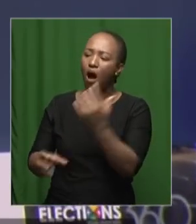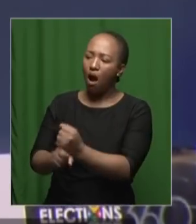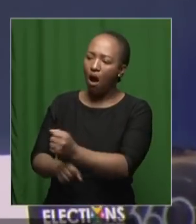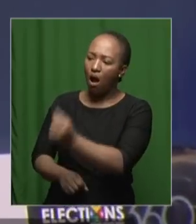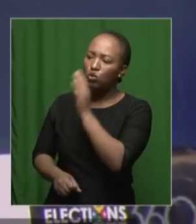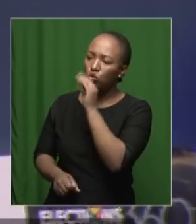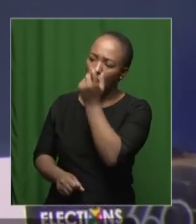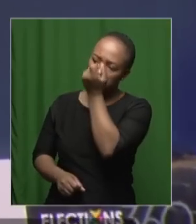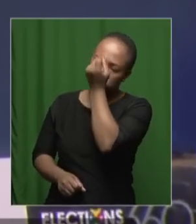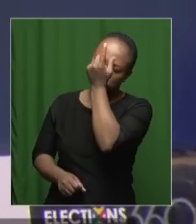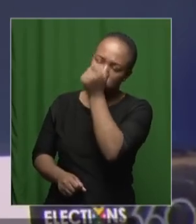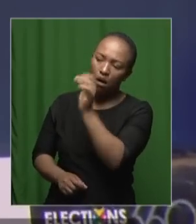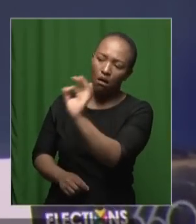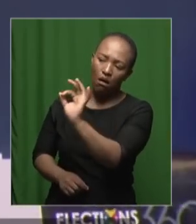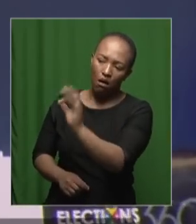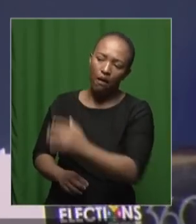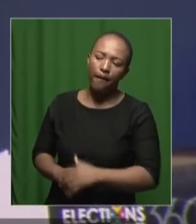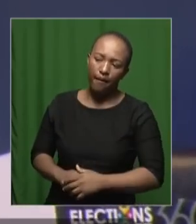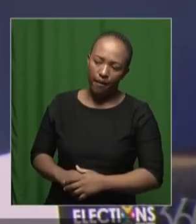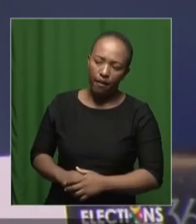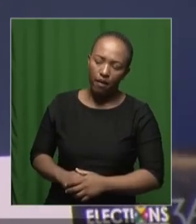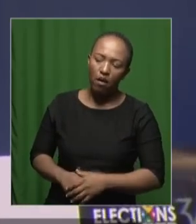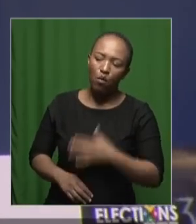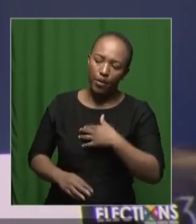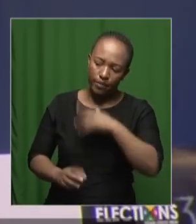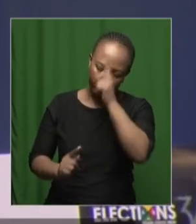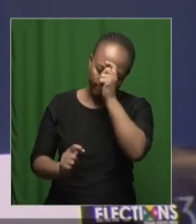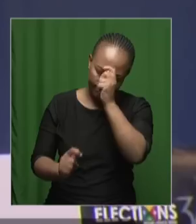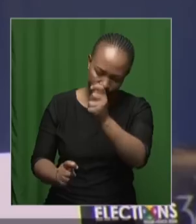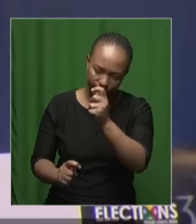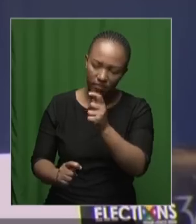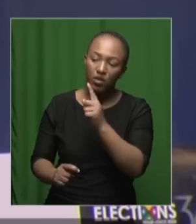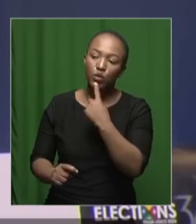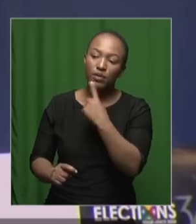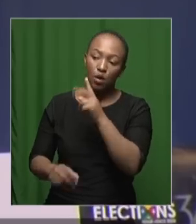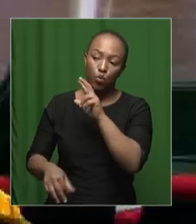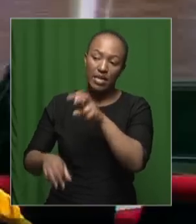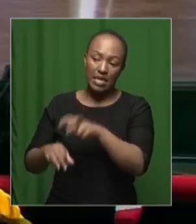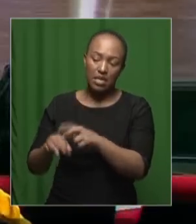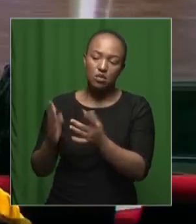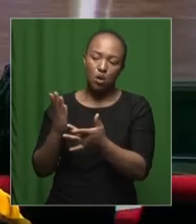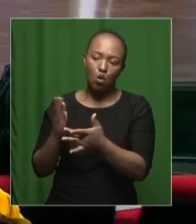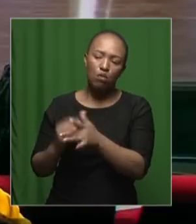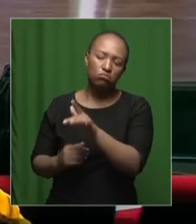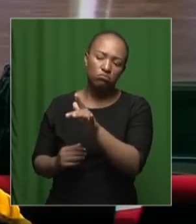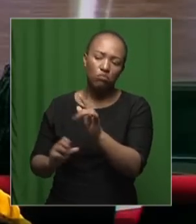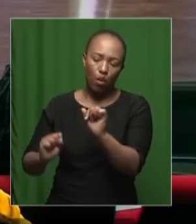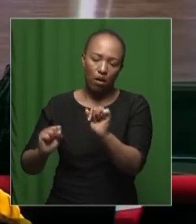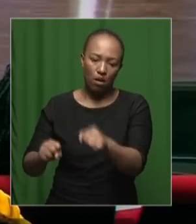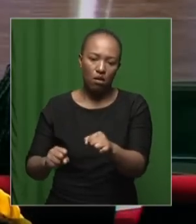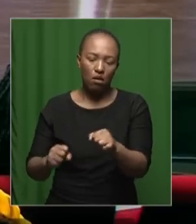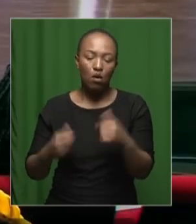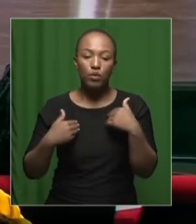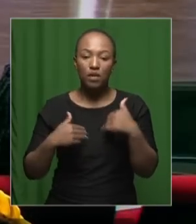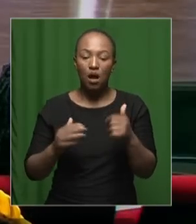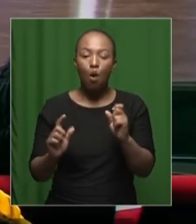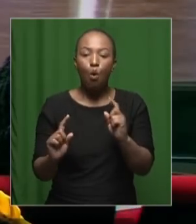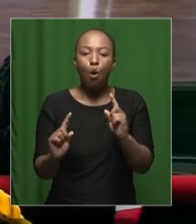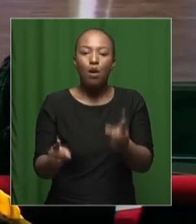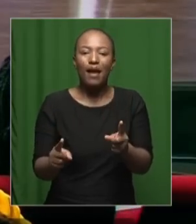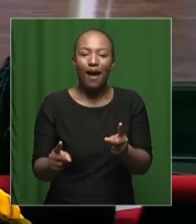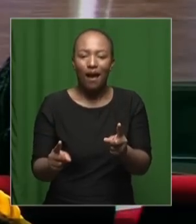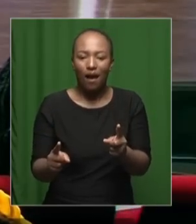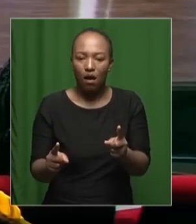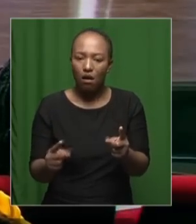we will acknowledge. He says we need technology, and we agree. We have already started ordering it. We are not saying we are still going